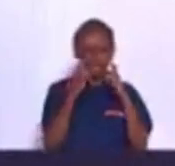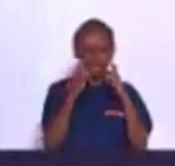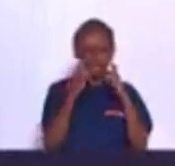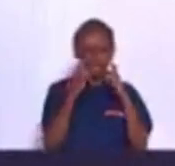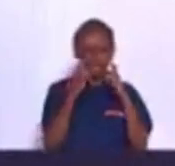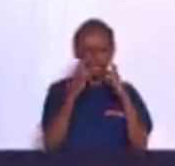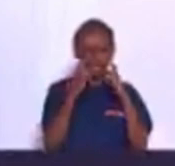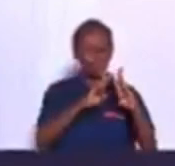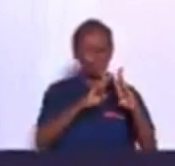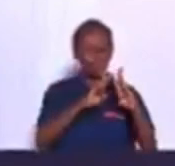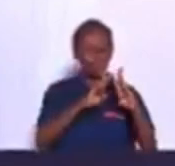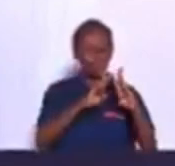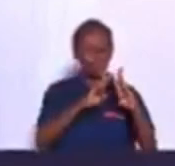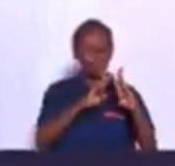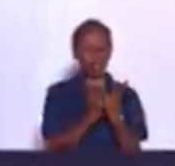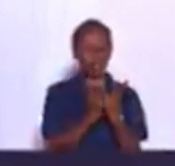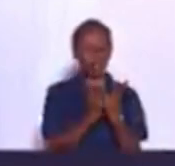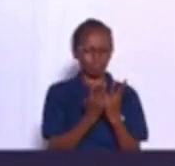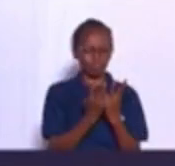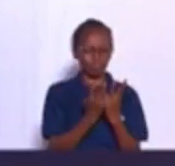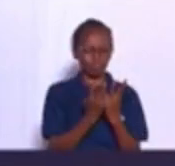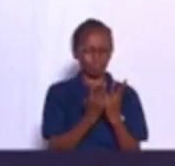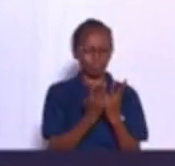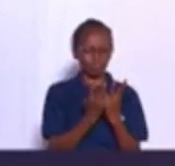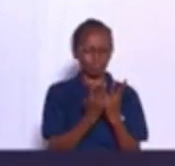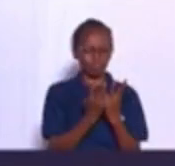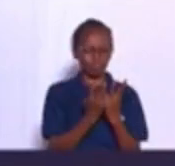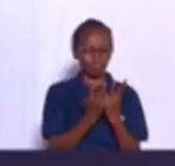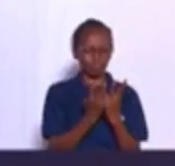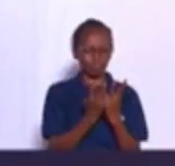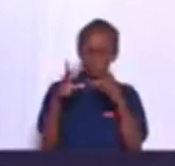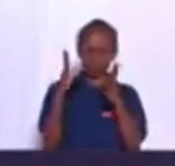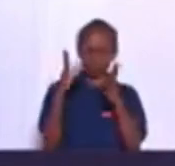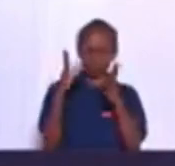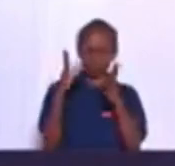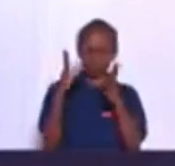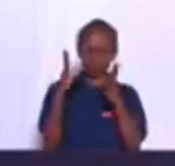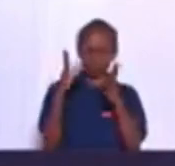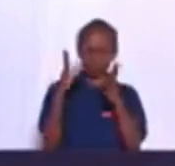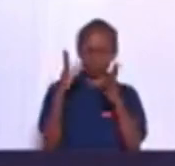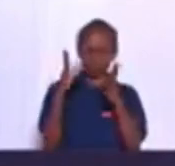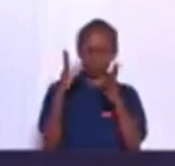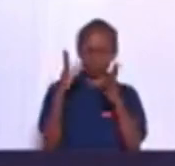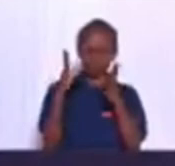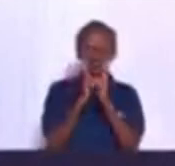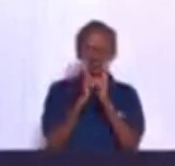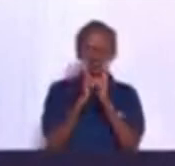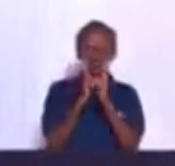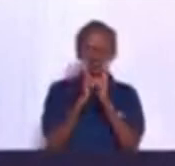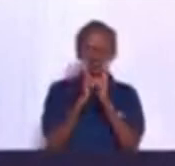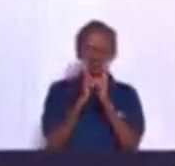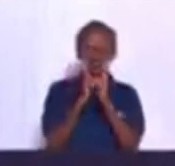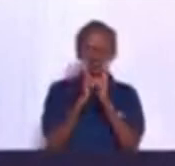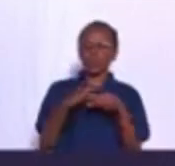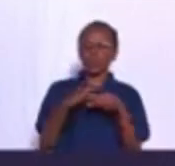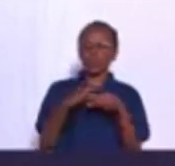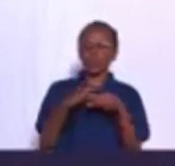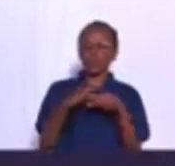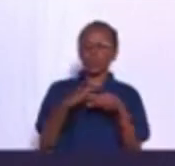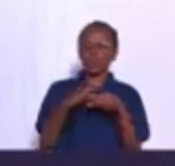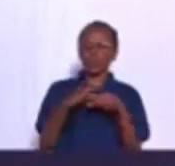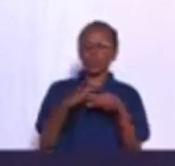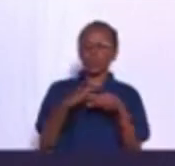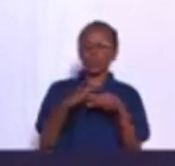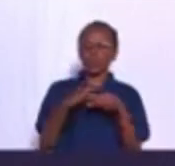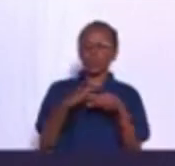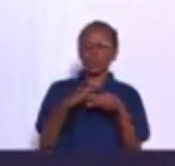world, and divorce is very painful. And we pray, Lord, that you would comfort our sister. Put